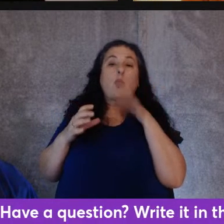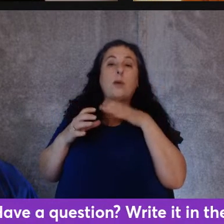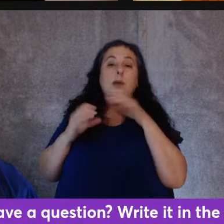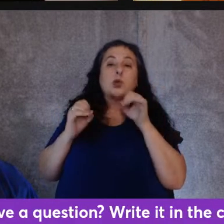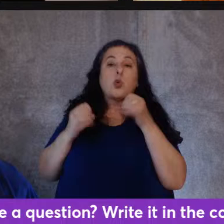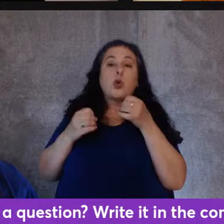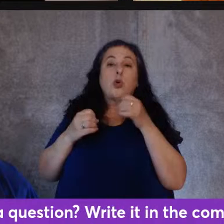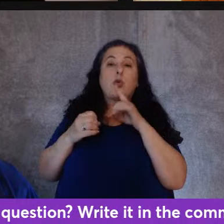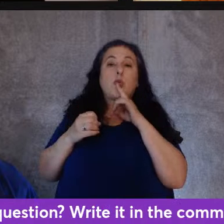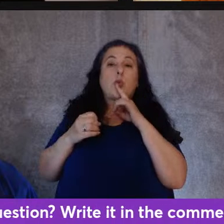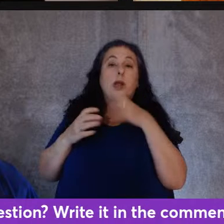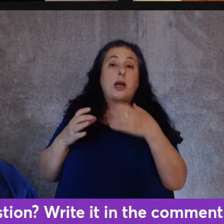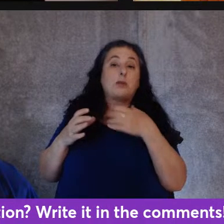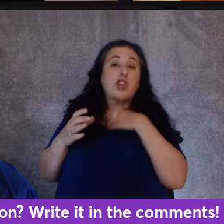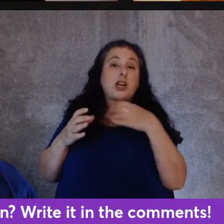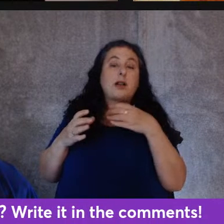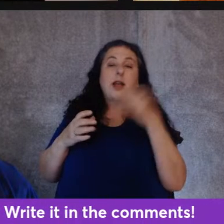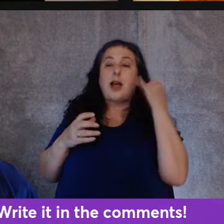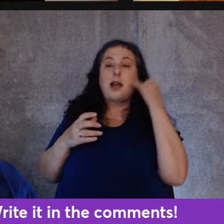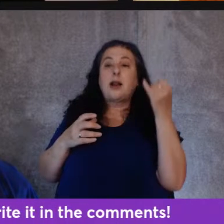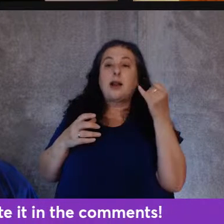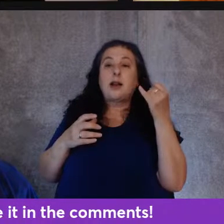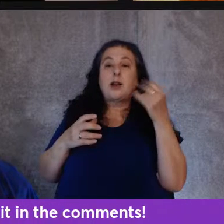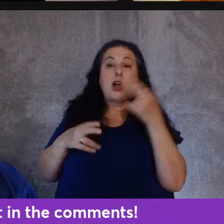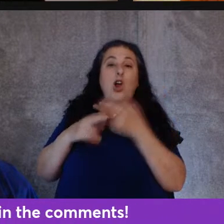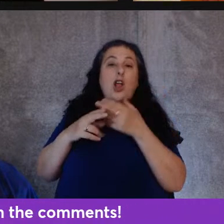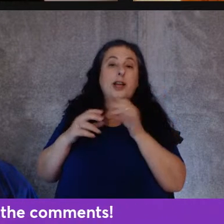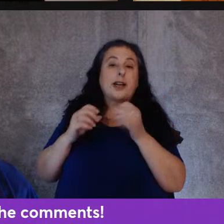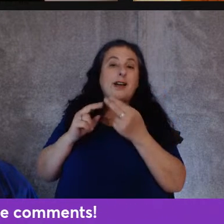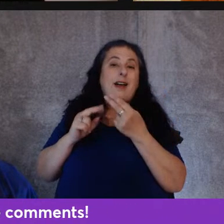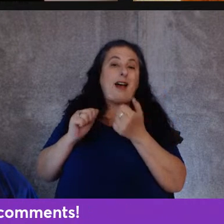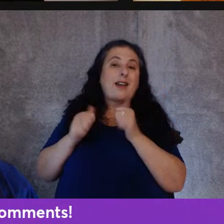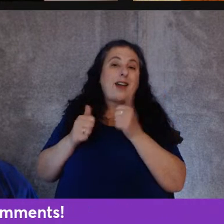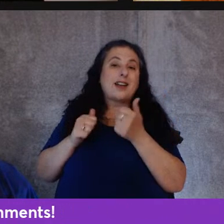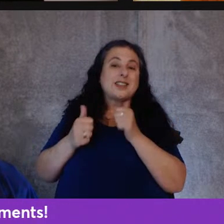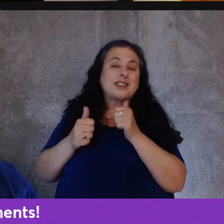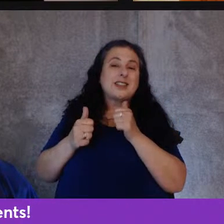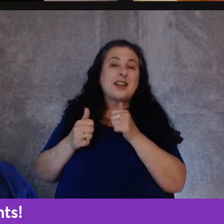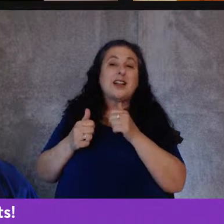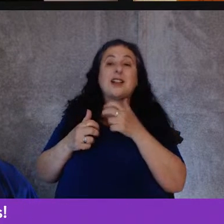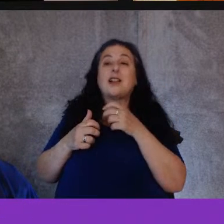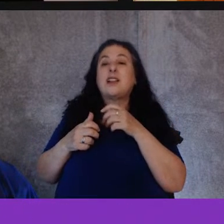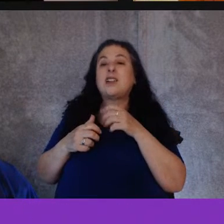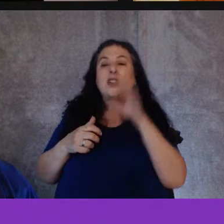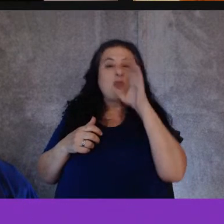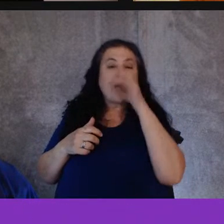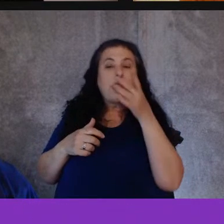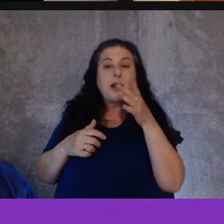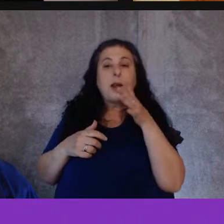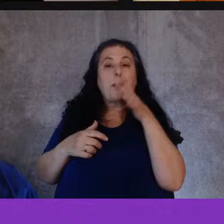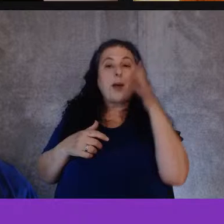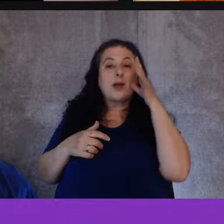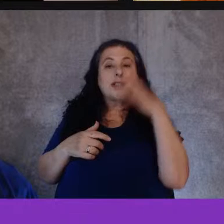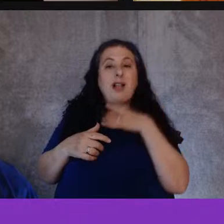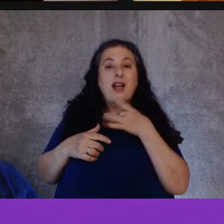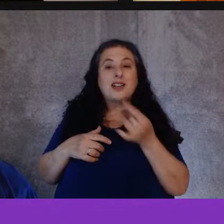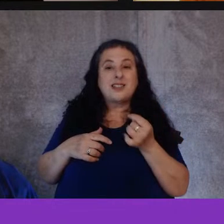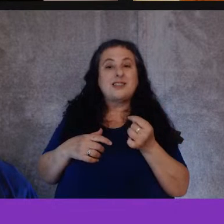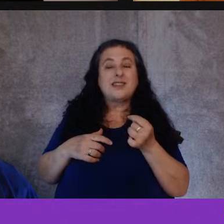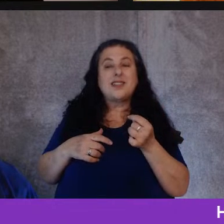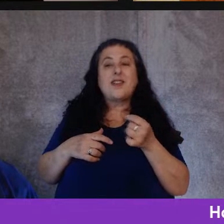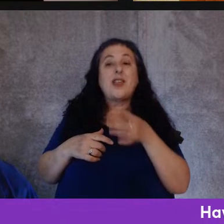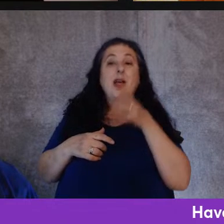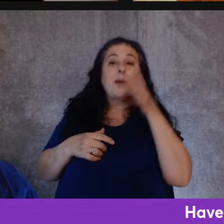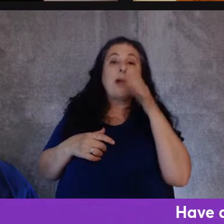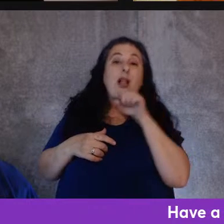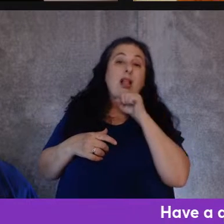who really objected to the idea of even calling it a contest. The funny thing is, parents liked it, right? Parents